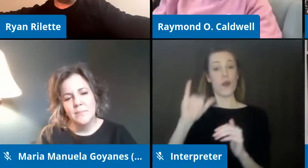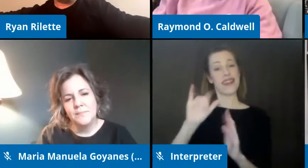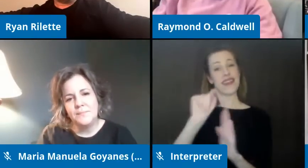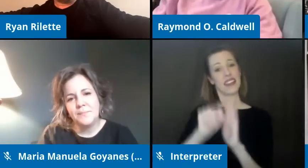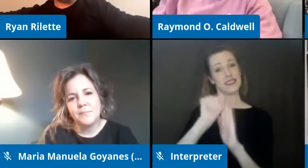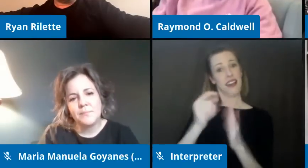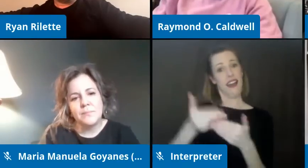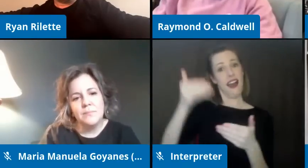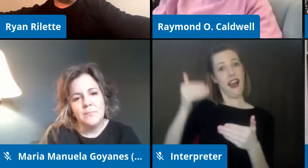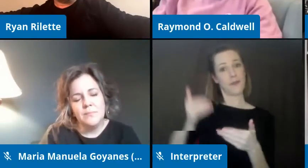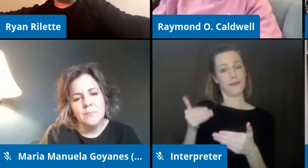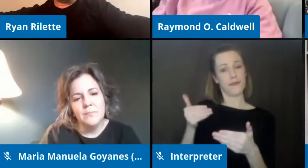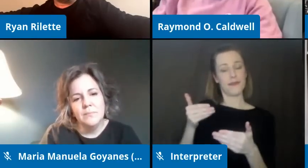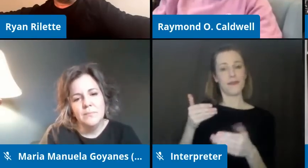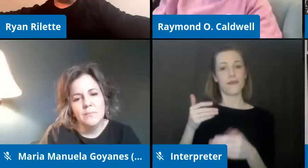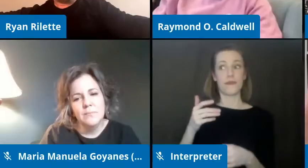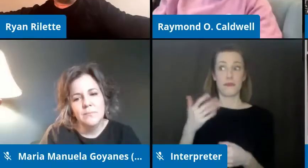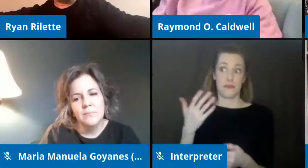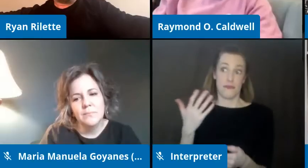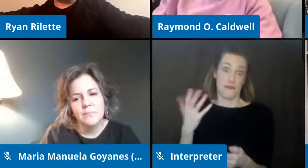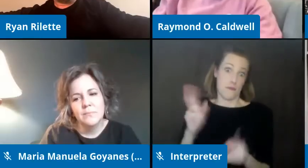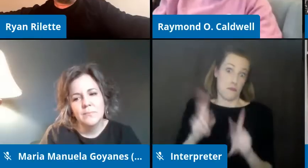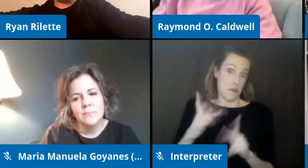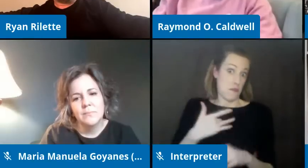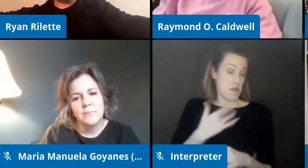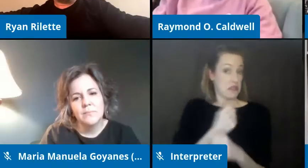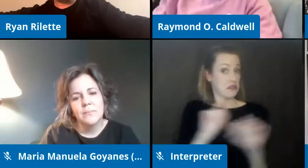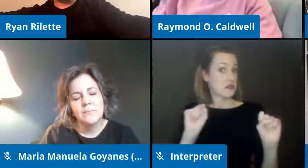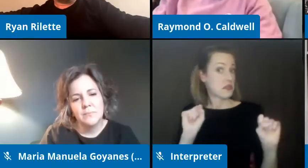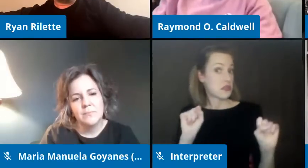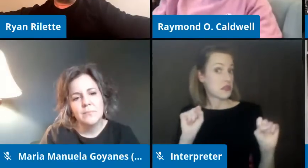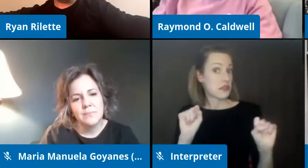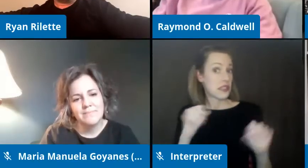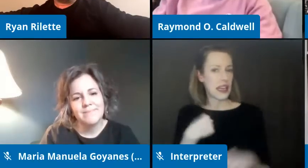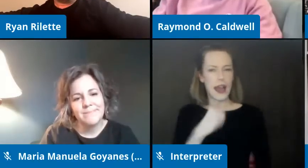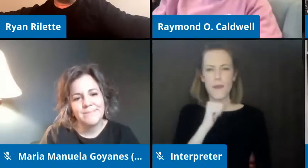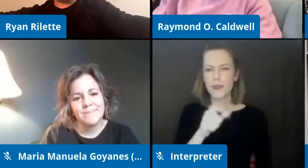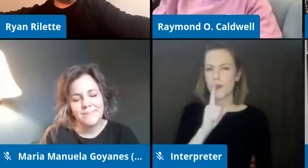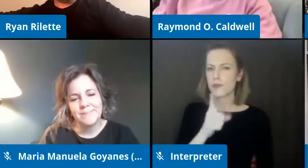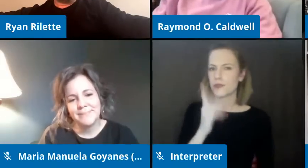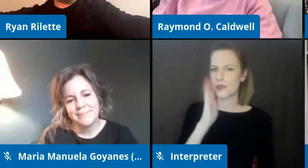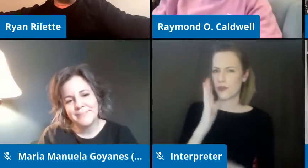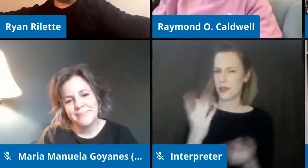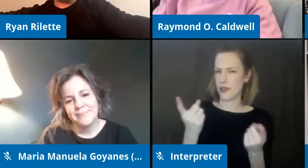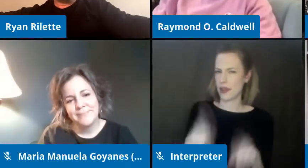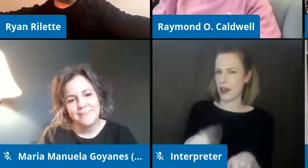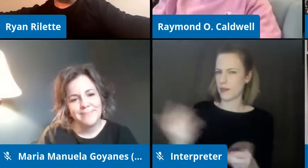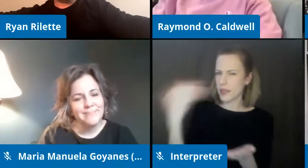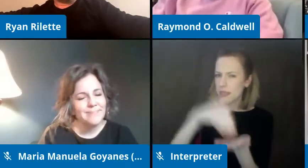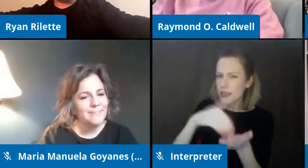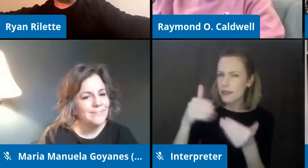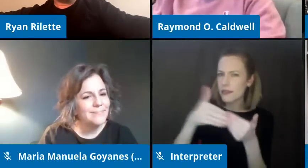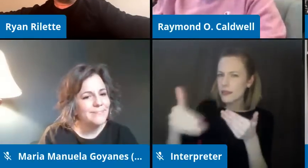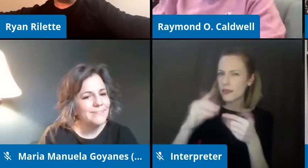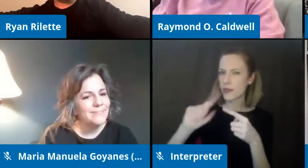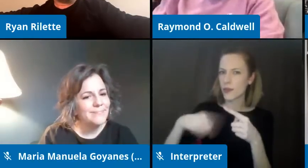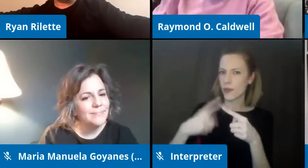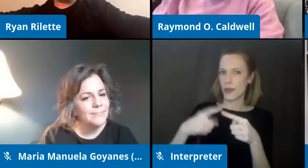security. I don't know that that'll be the case on the coming out of this, right? I think everybody's so anxious at the